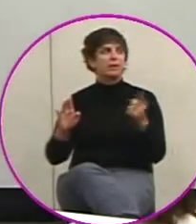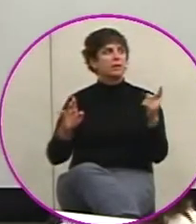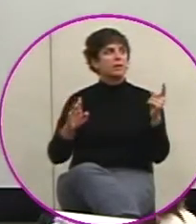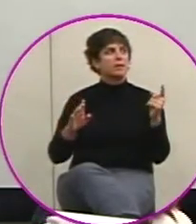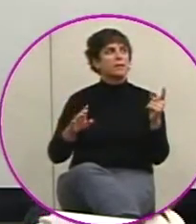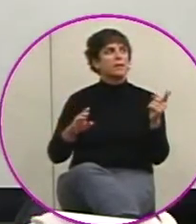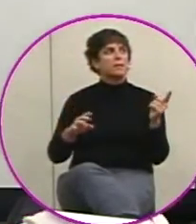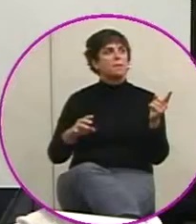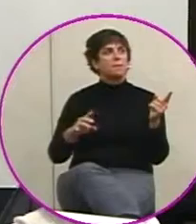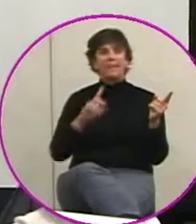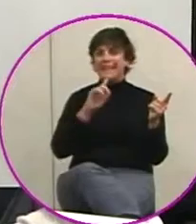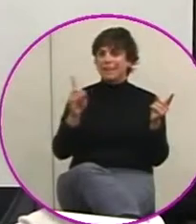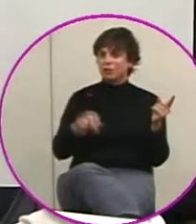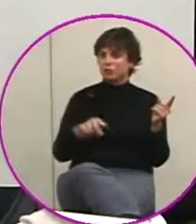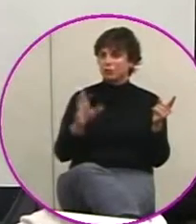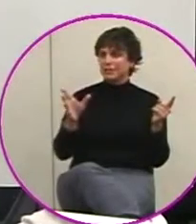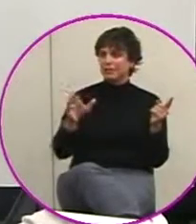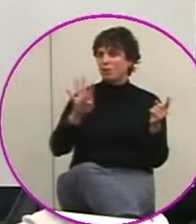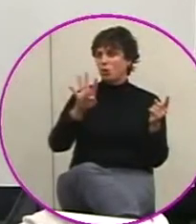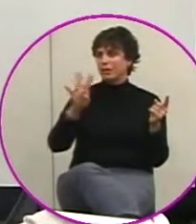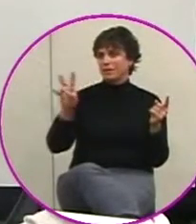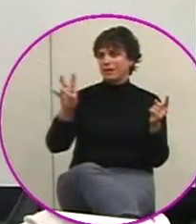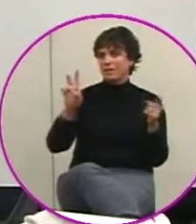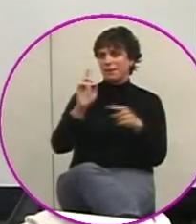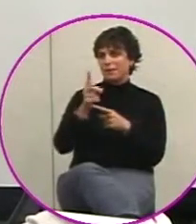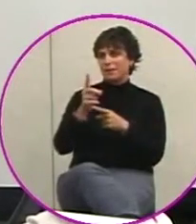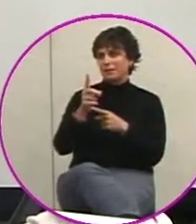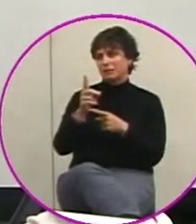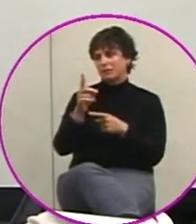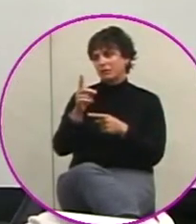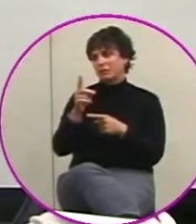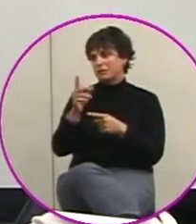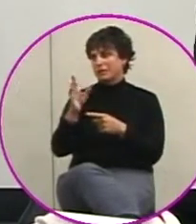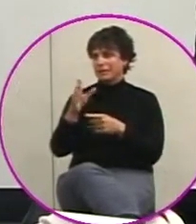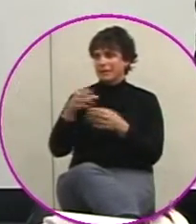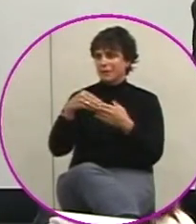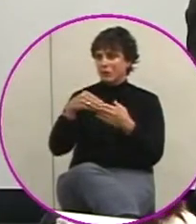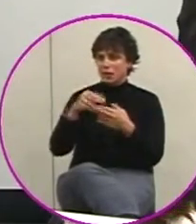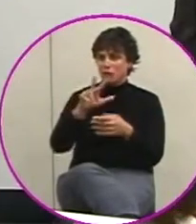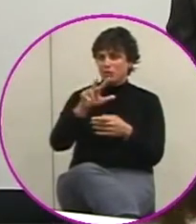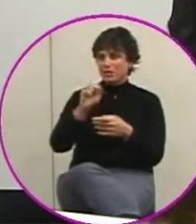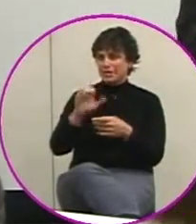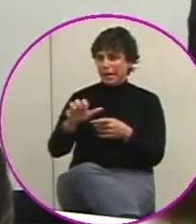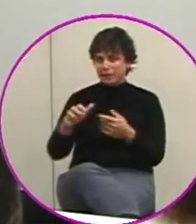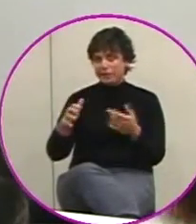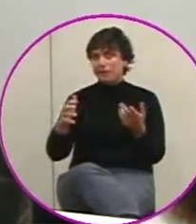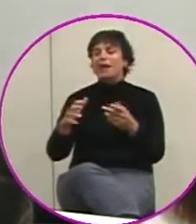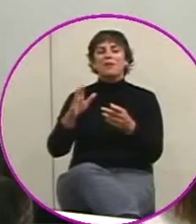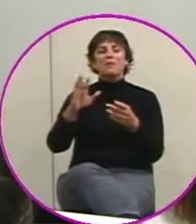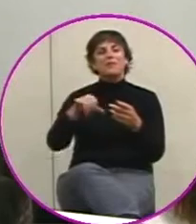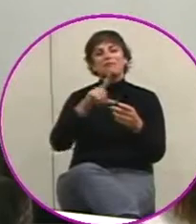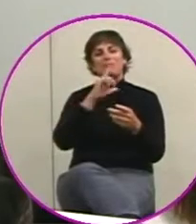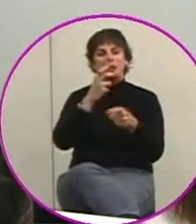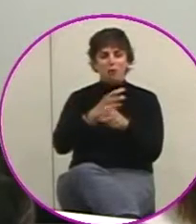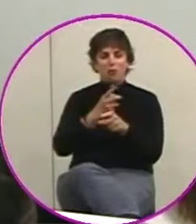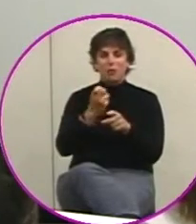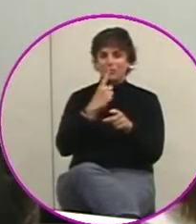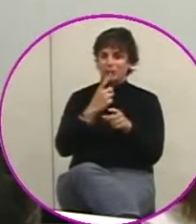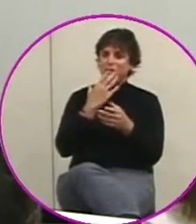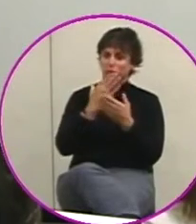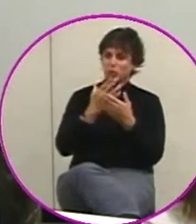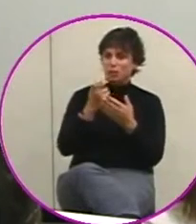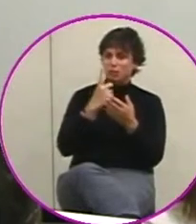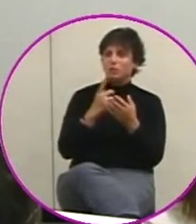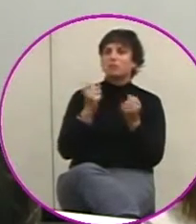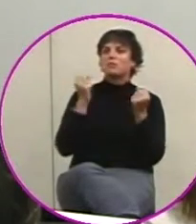47 minutes, with give or take 3 seconds. That's a really hard question. It's a really good question. There's